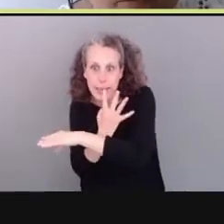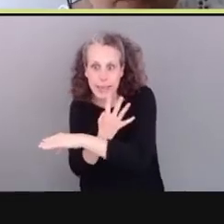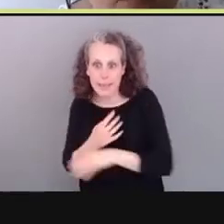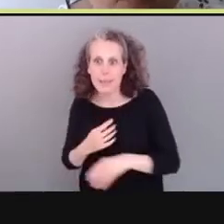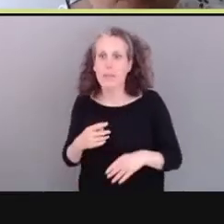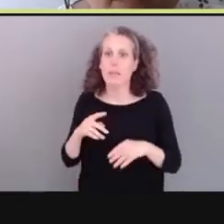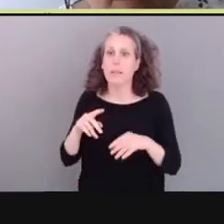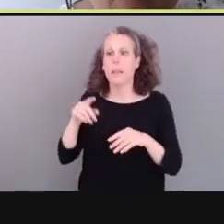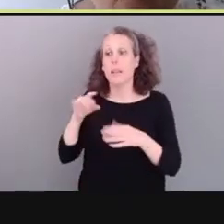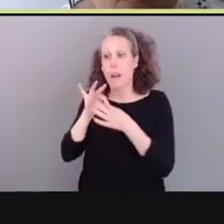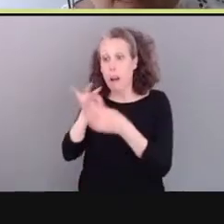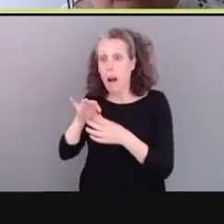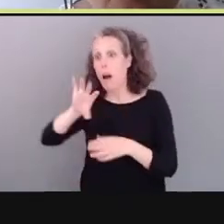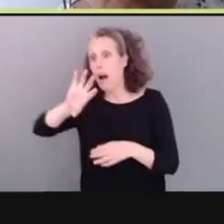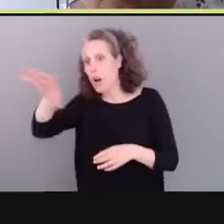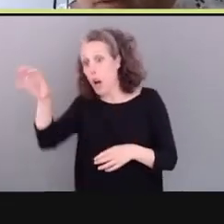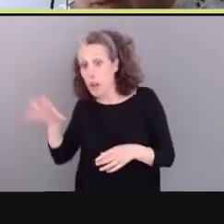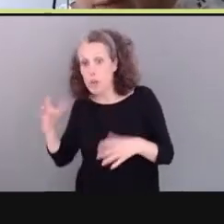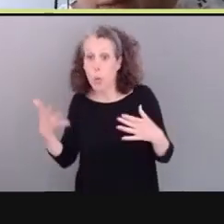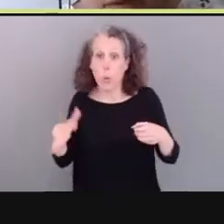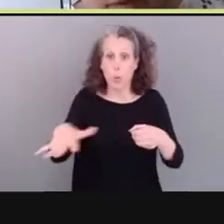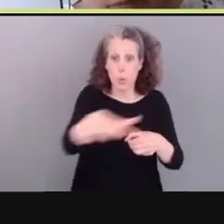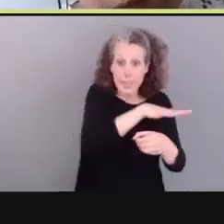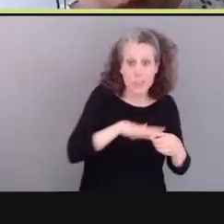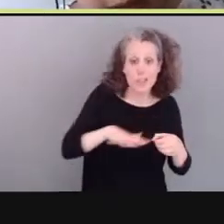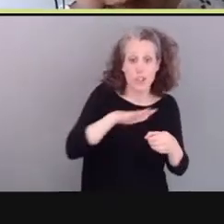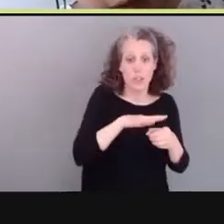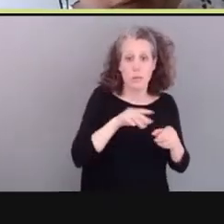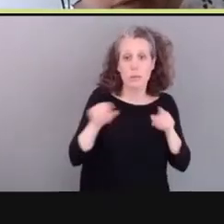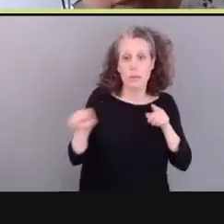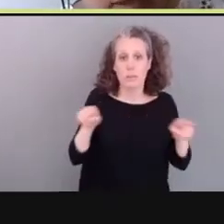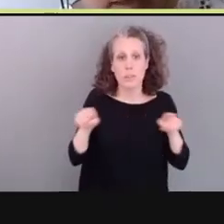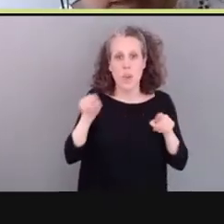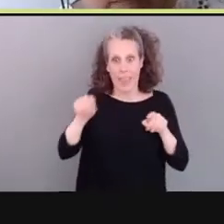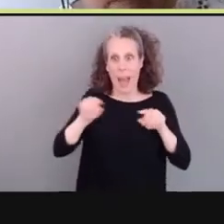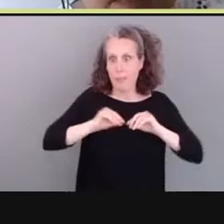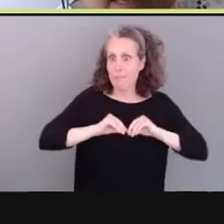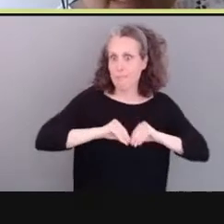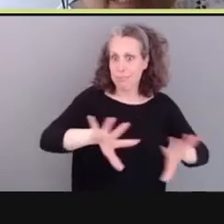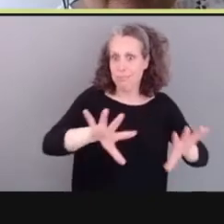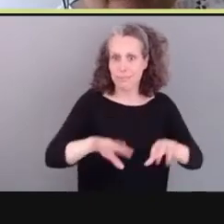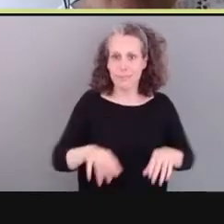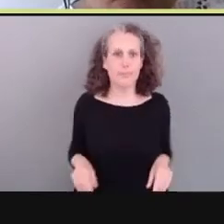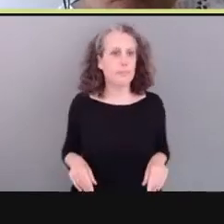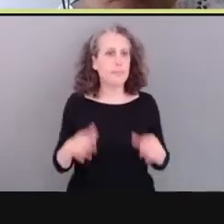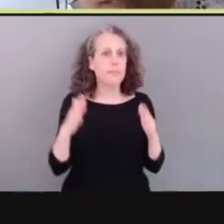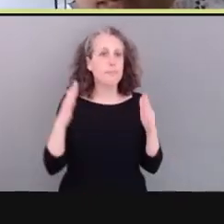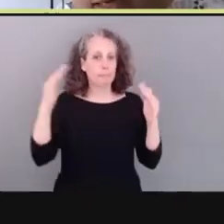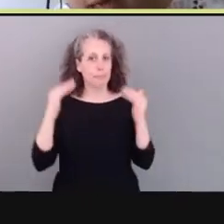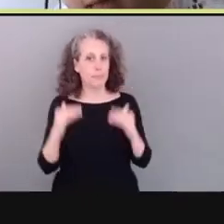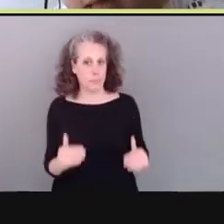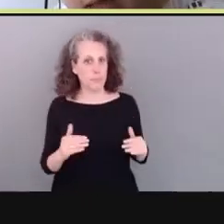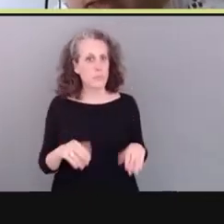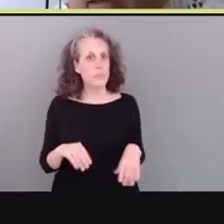and regions. So that's one action that we're rolling out, and then of